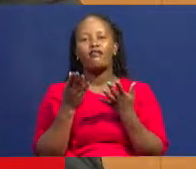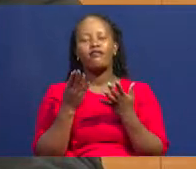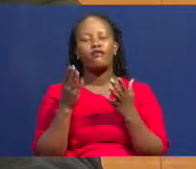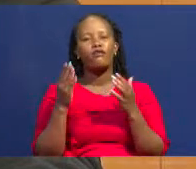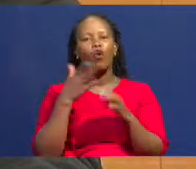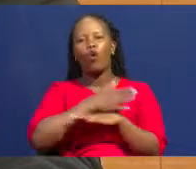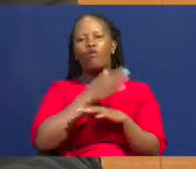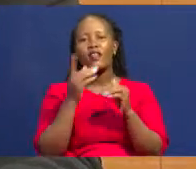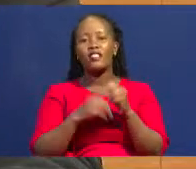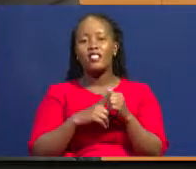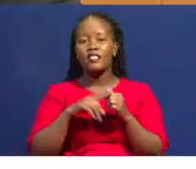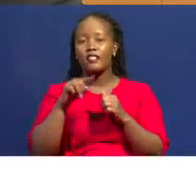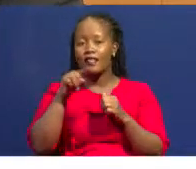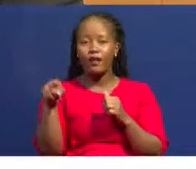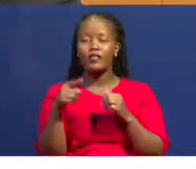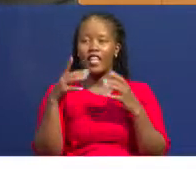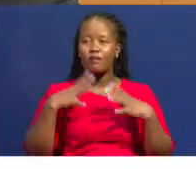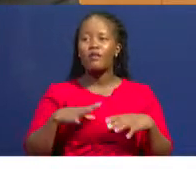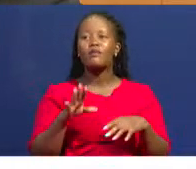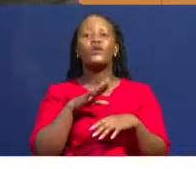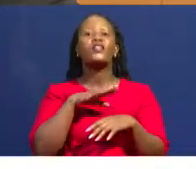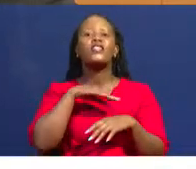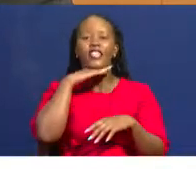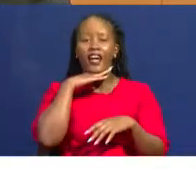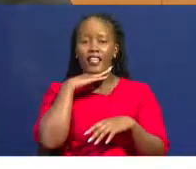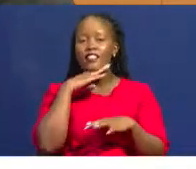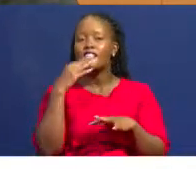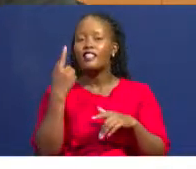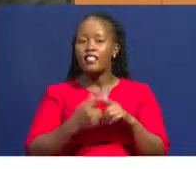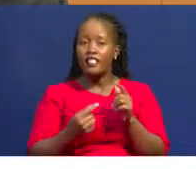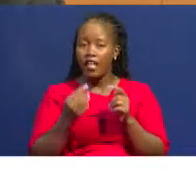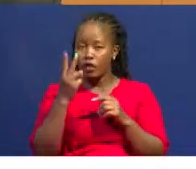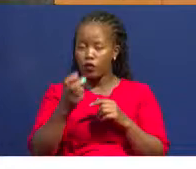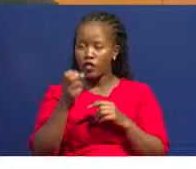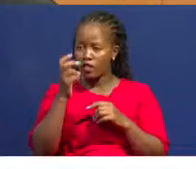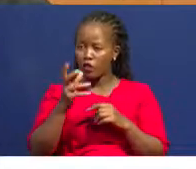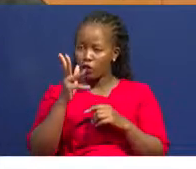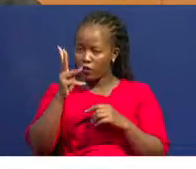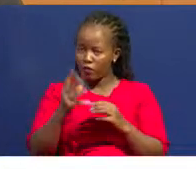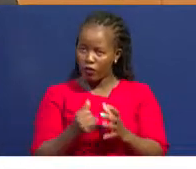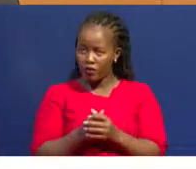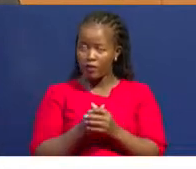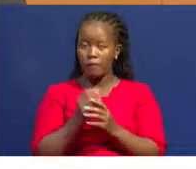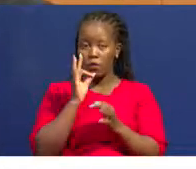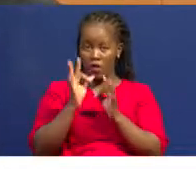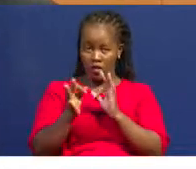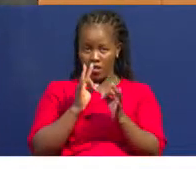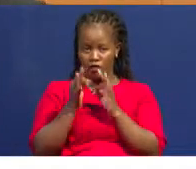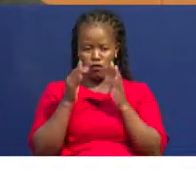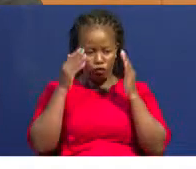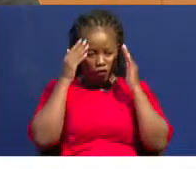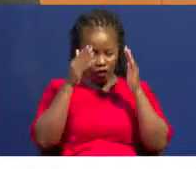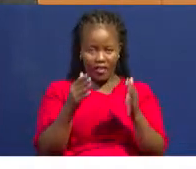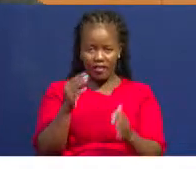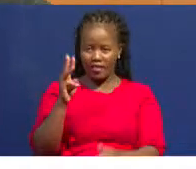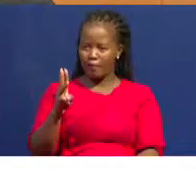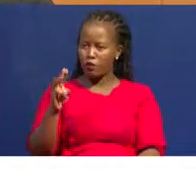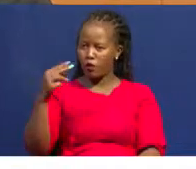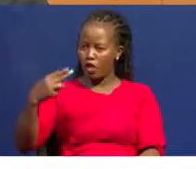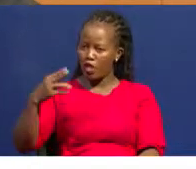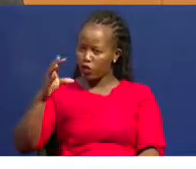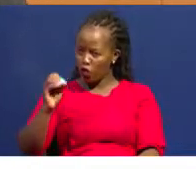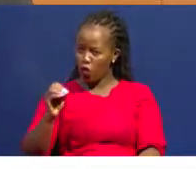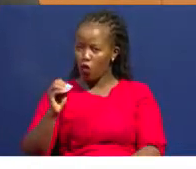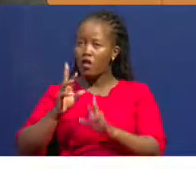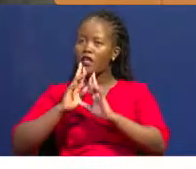6,900 Kenyans on in the year roads. 2024. If you go to WHO report, it's completely different with